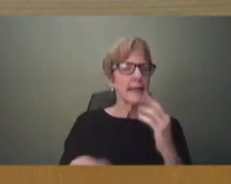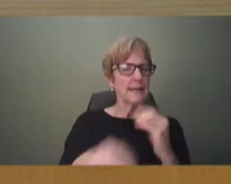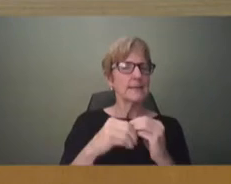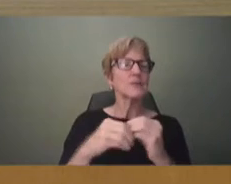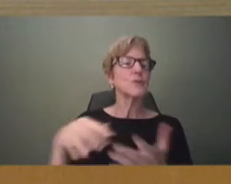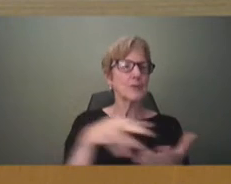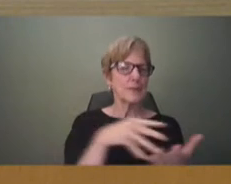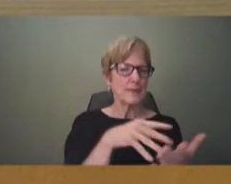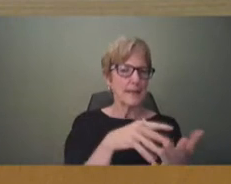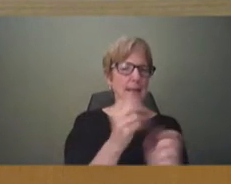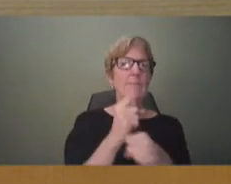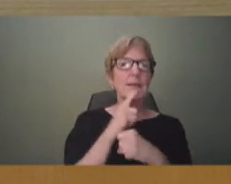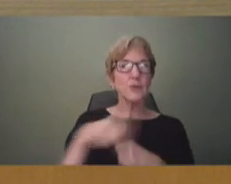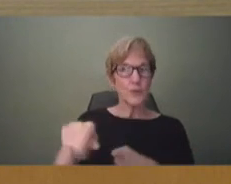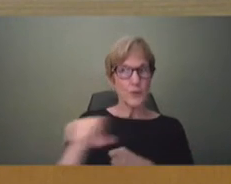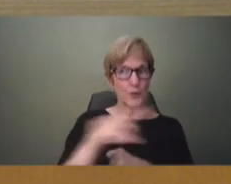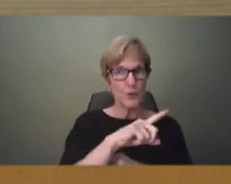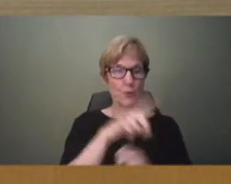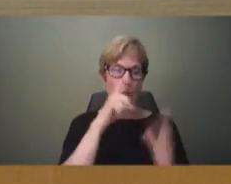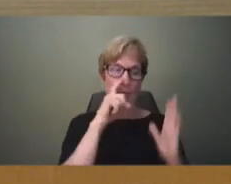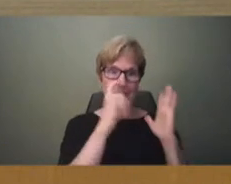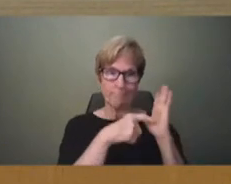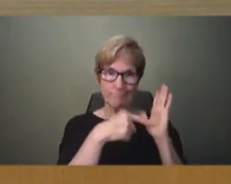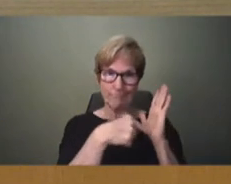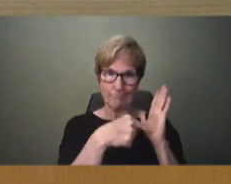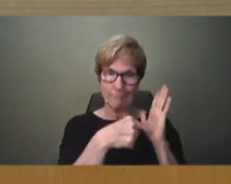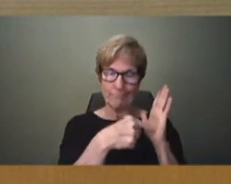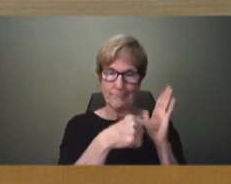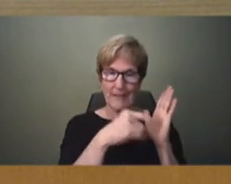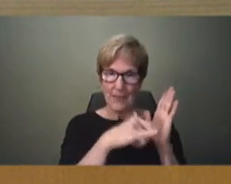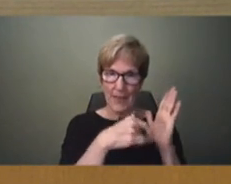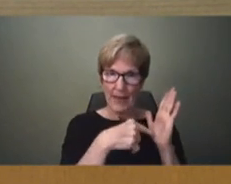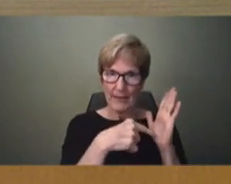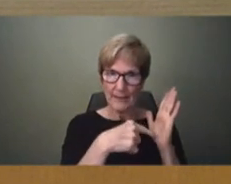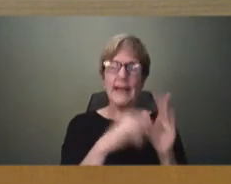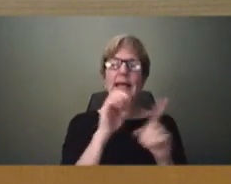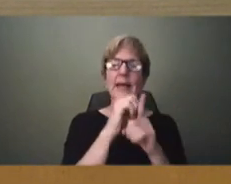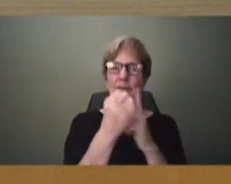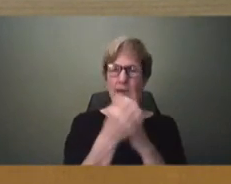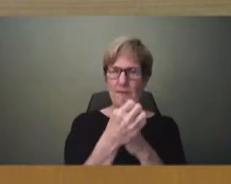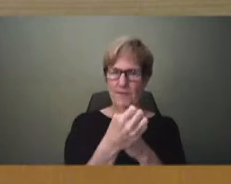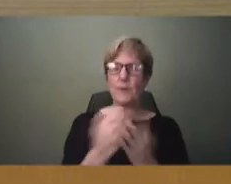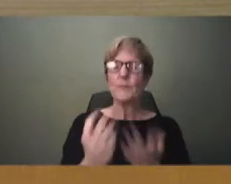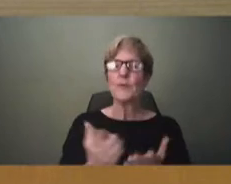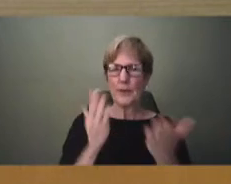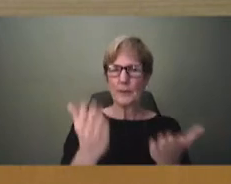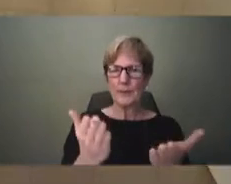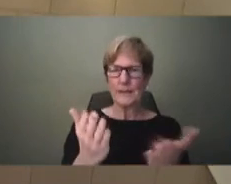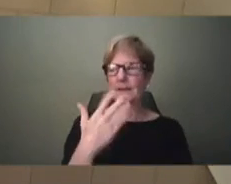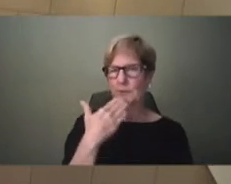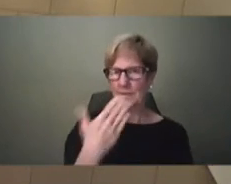to make sure you guys caught that in the in the in the environmental recommendations thank